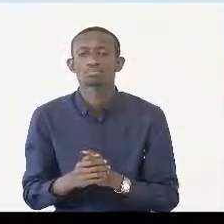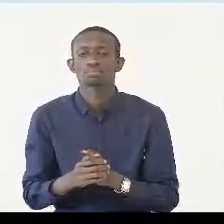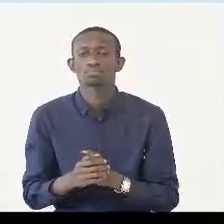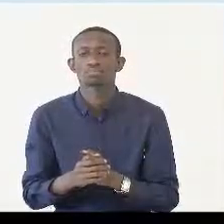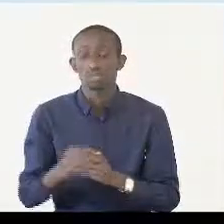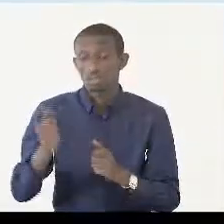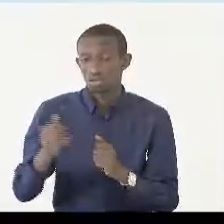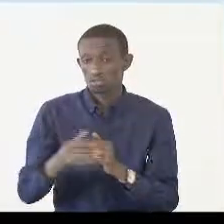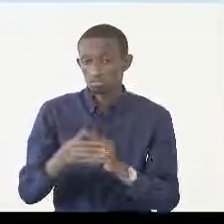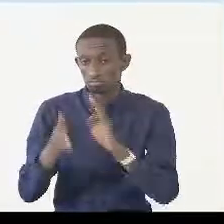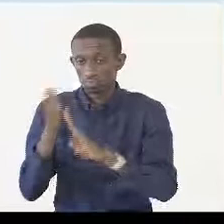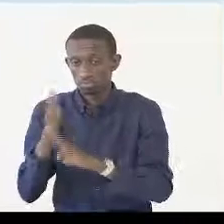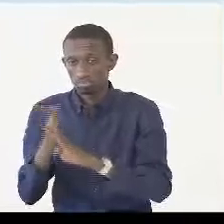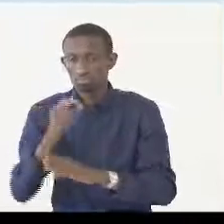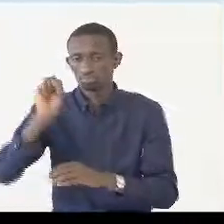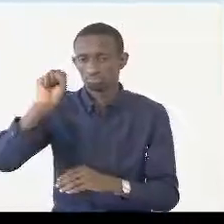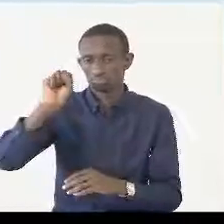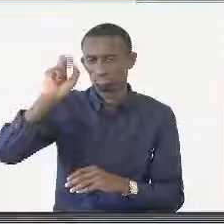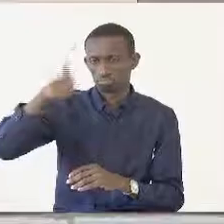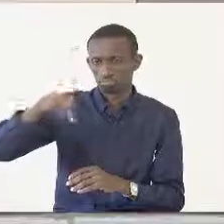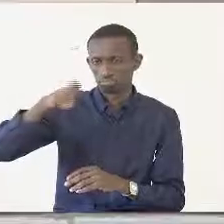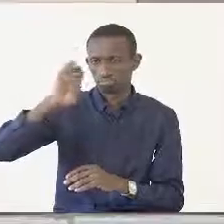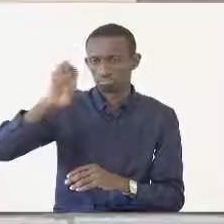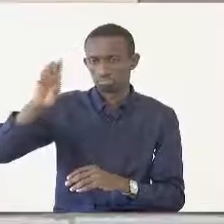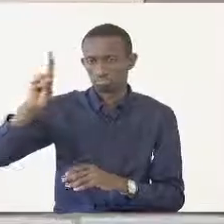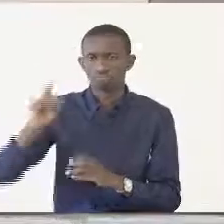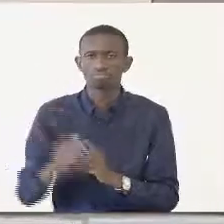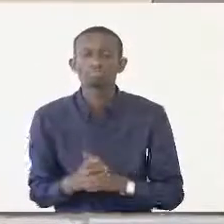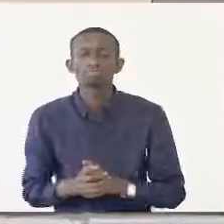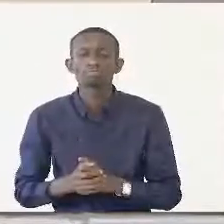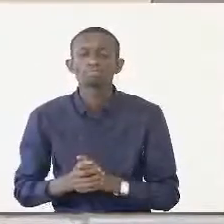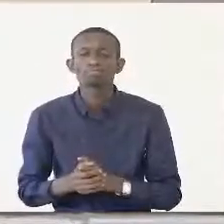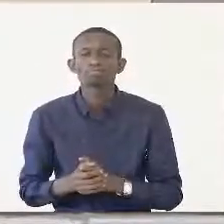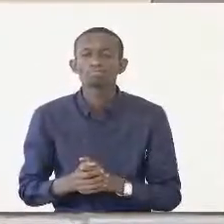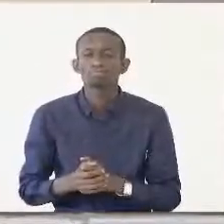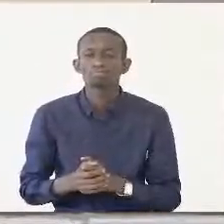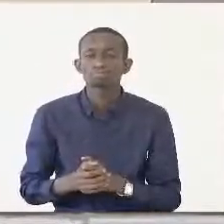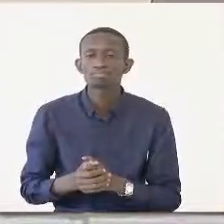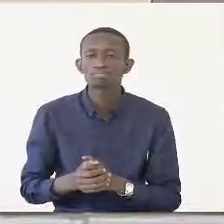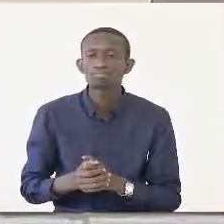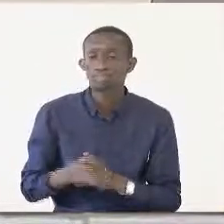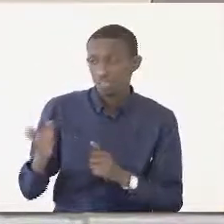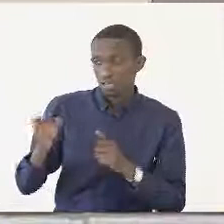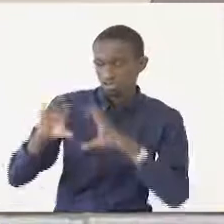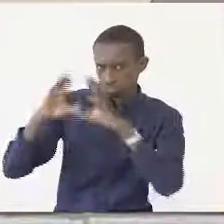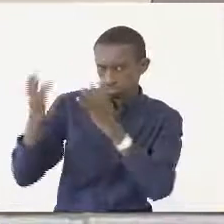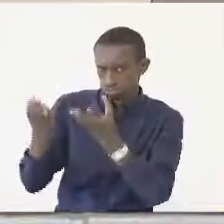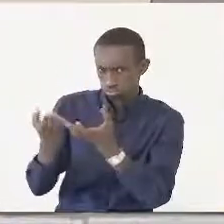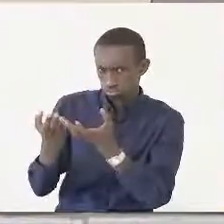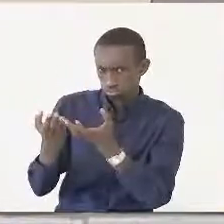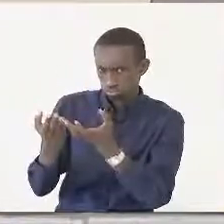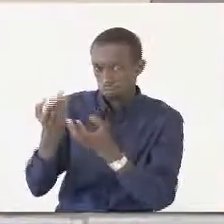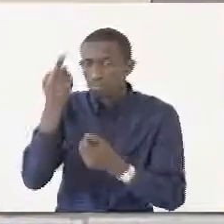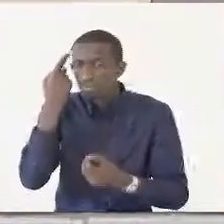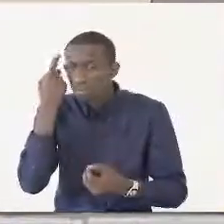speed. This is u of the white equals to 4. But the black one here, it has